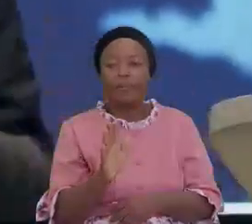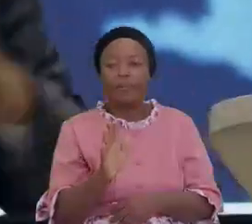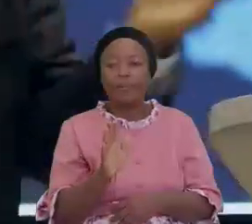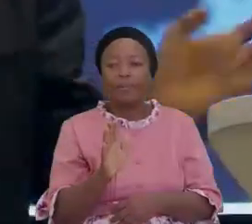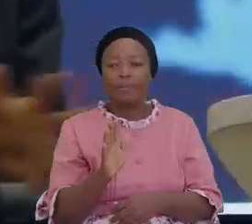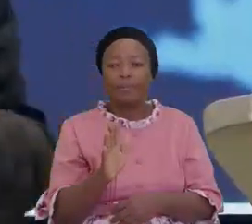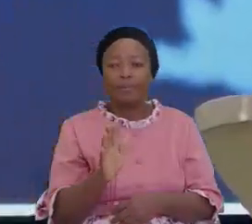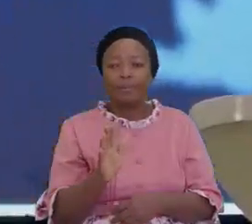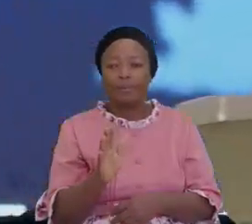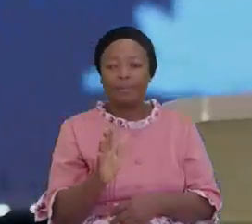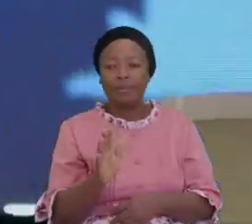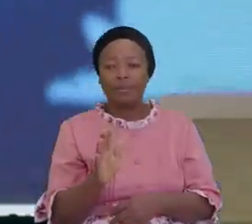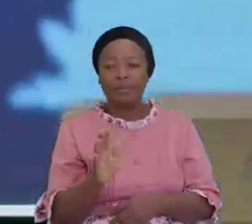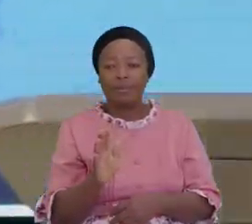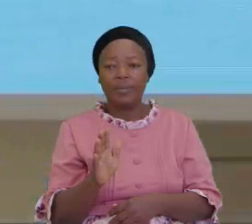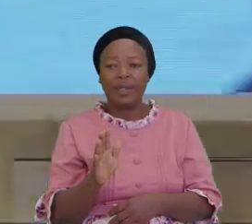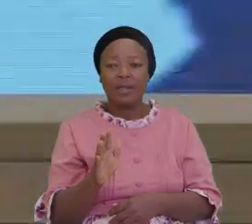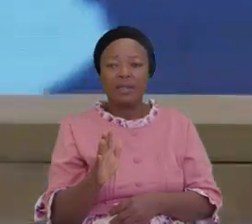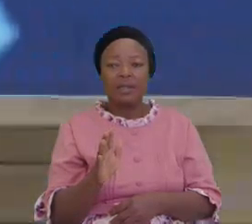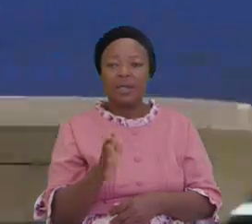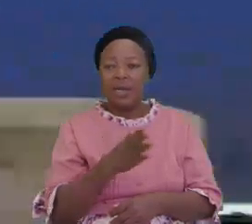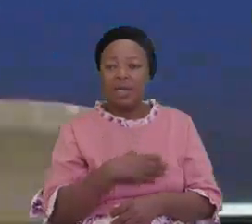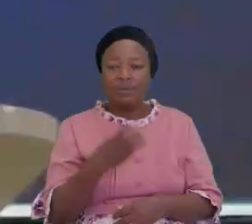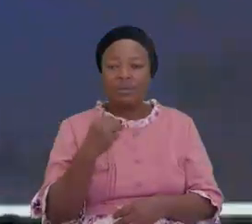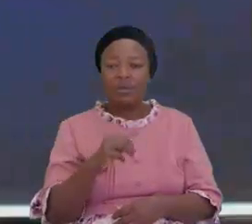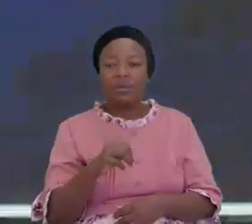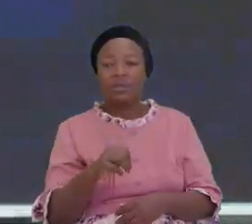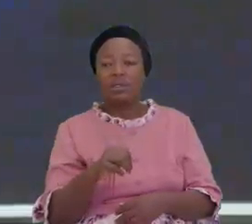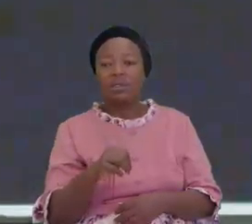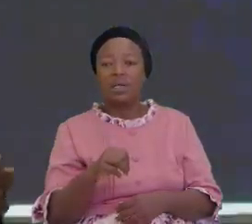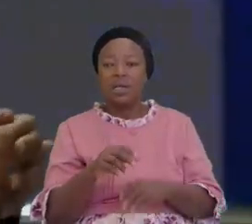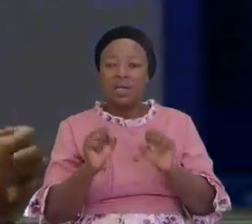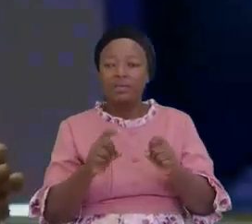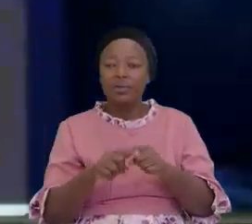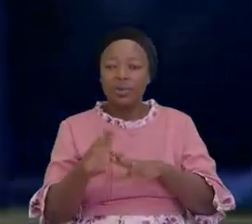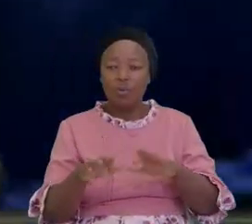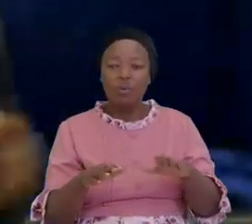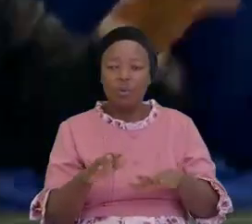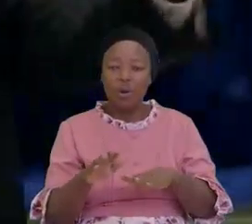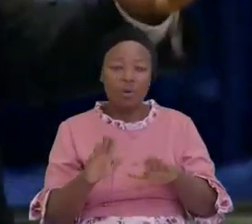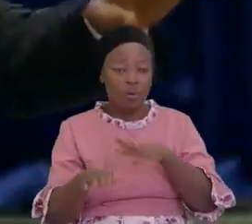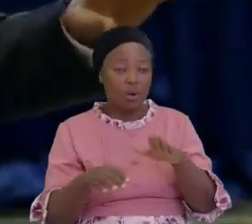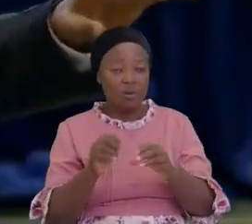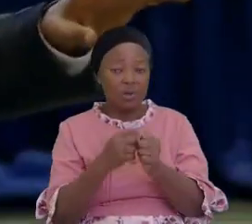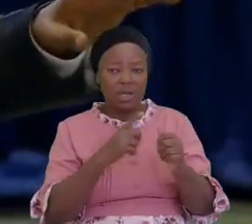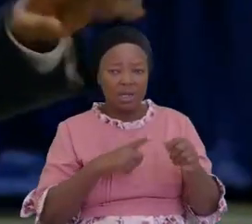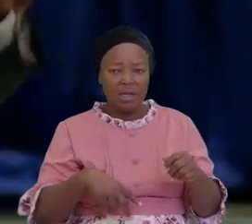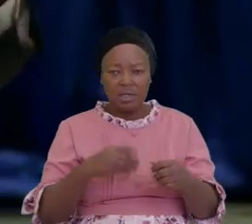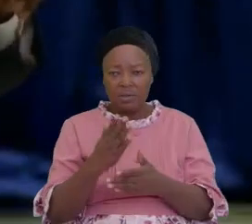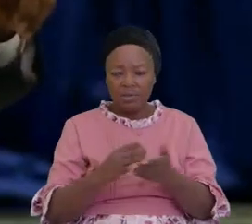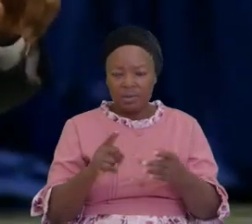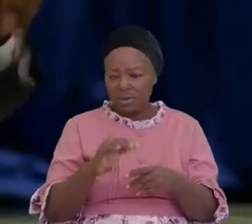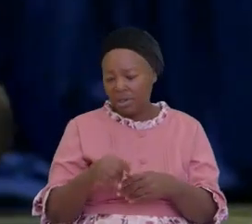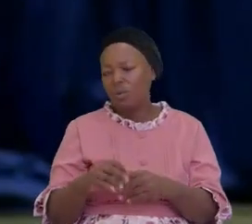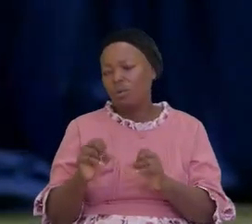And as we're going to walk with the Lord, if somebody says, "Oh God, I hear what you say, I know